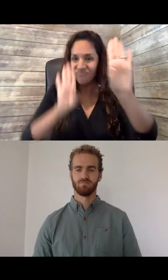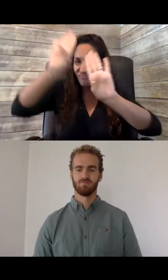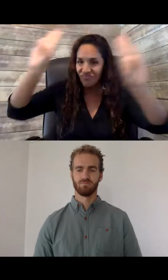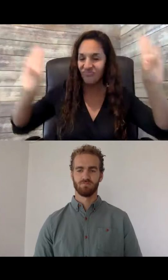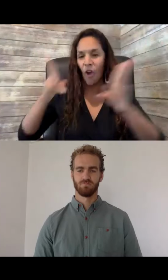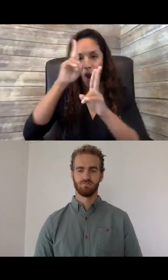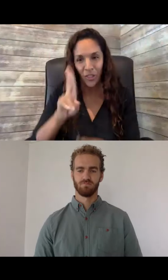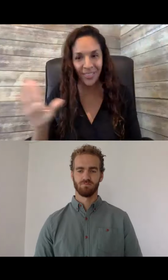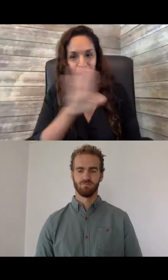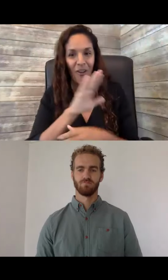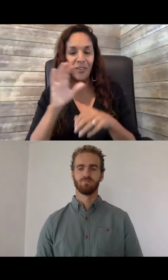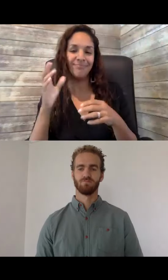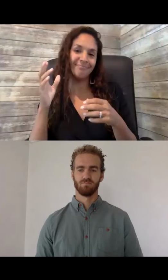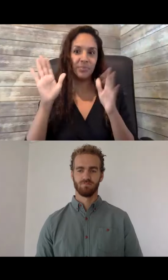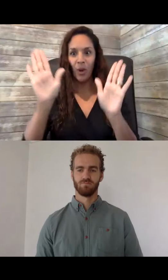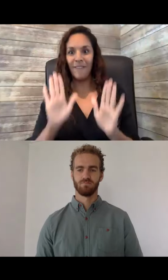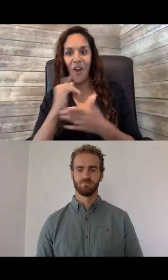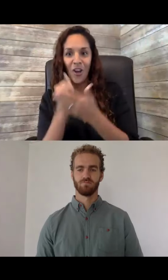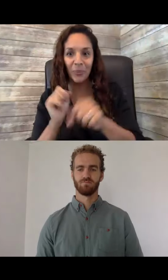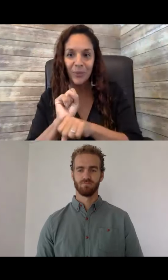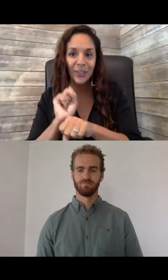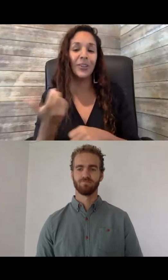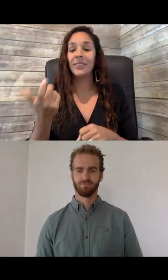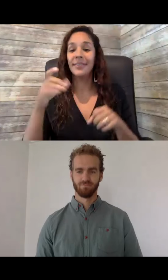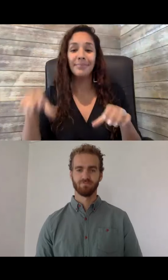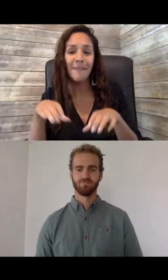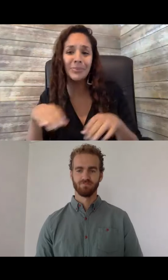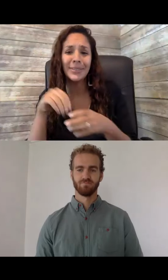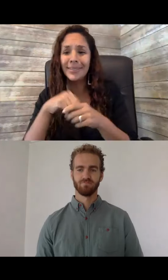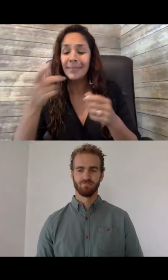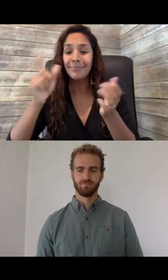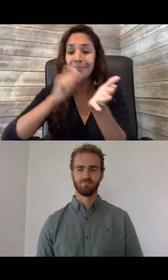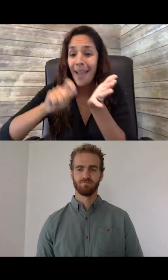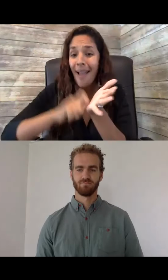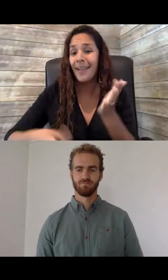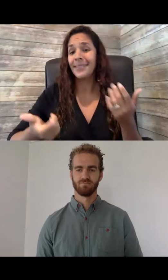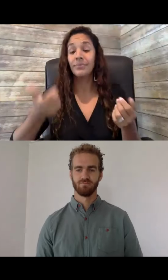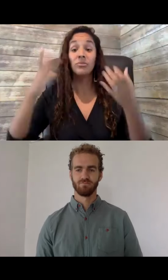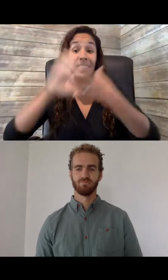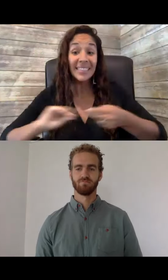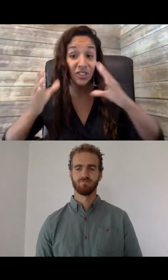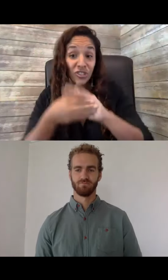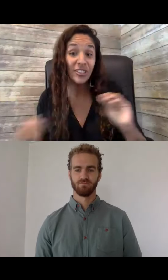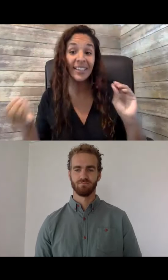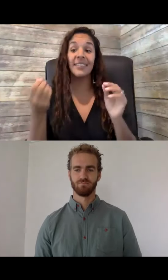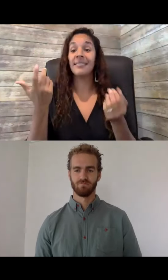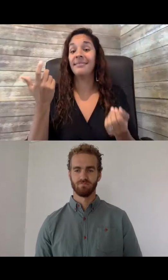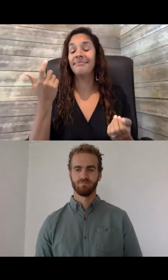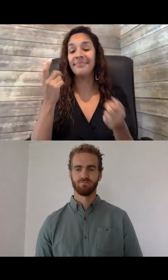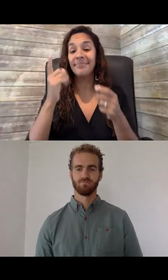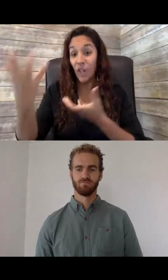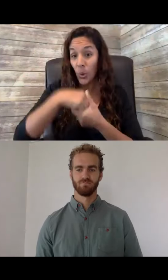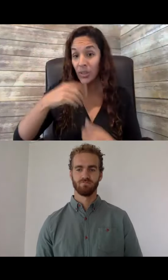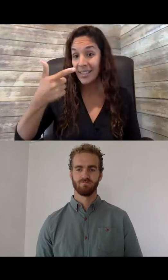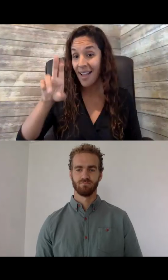activities. Their drawings are up on the board. We're honoring all of their wonderful artwork, their performance in maybe